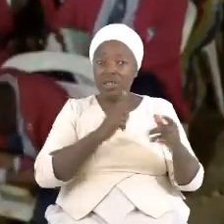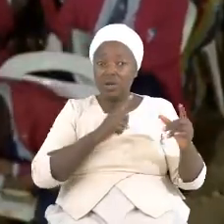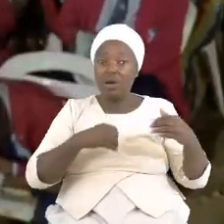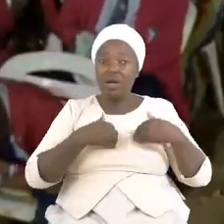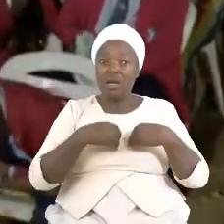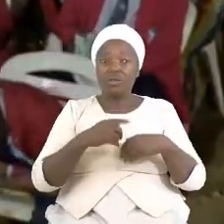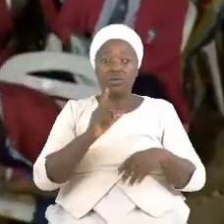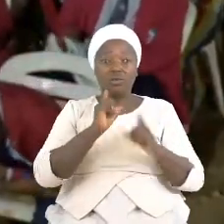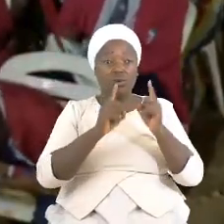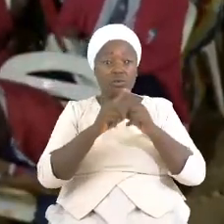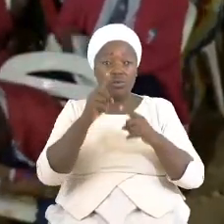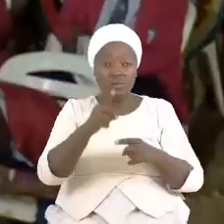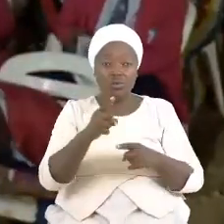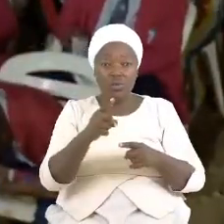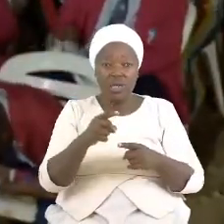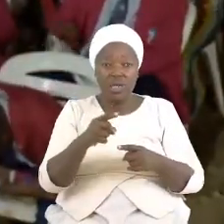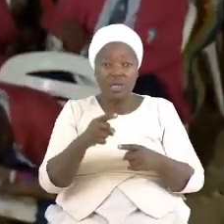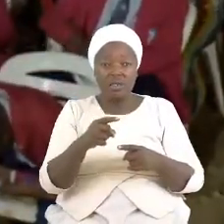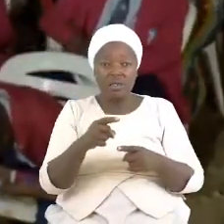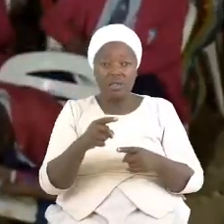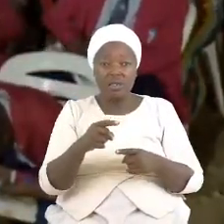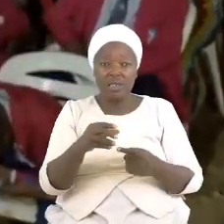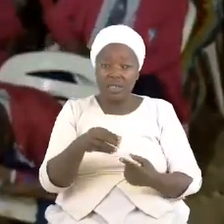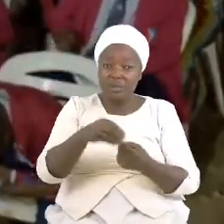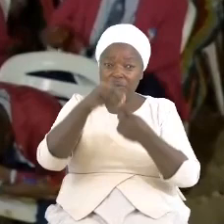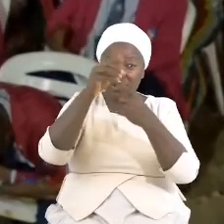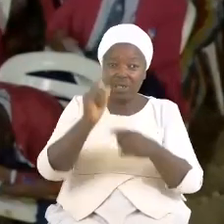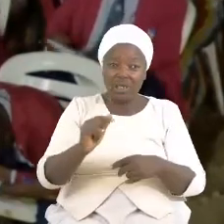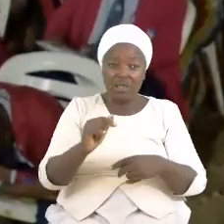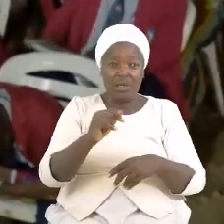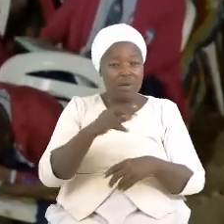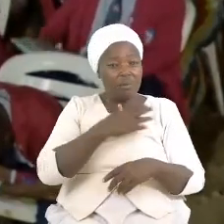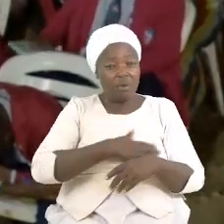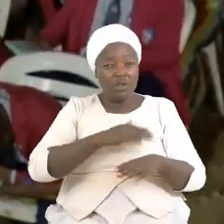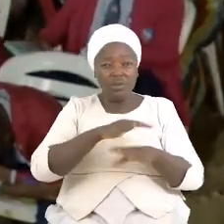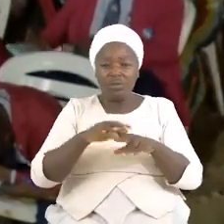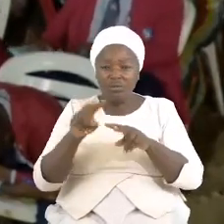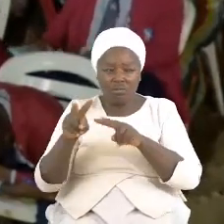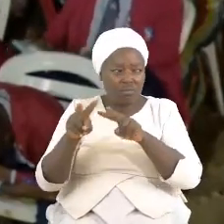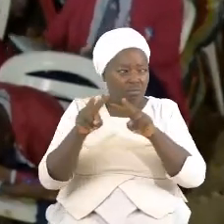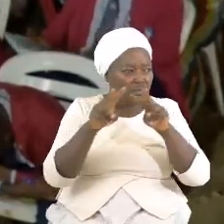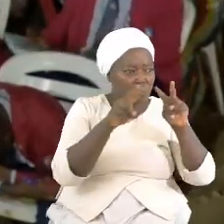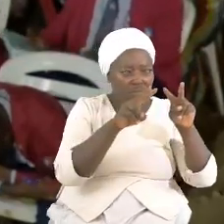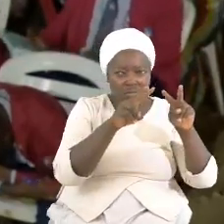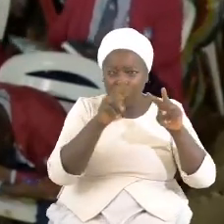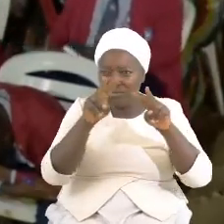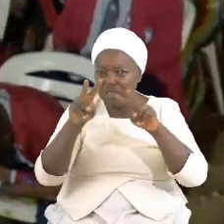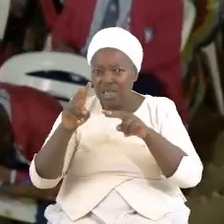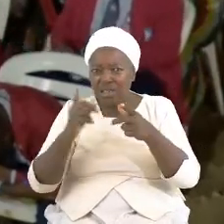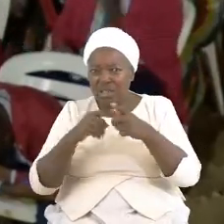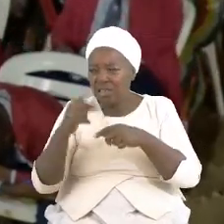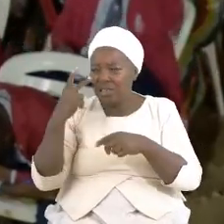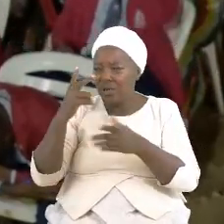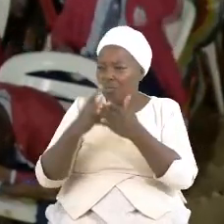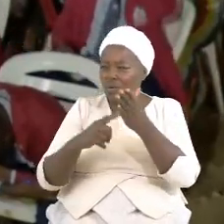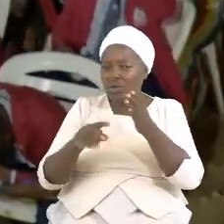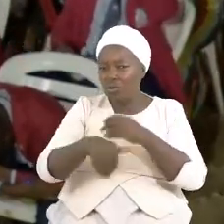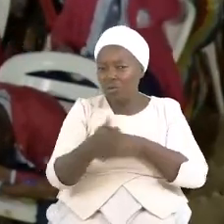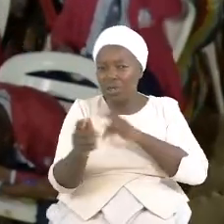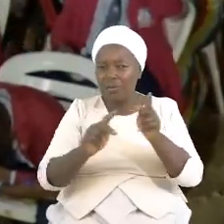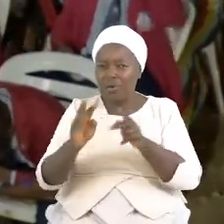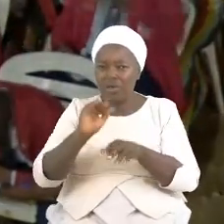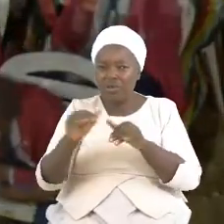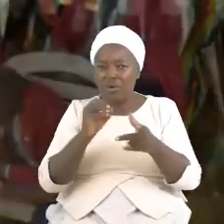particular. Don't look here and there. What are other people saying? What are other people doing? The